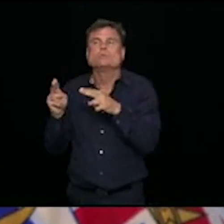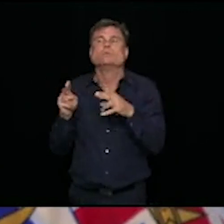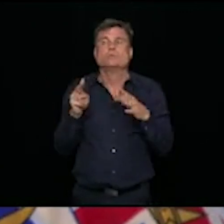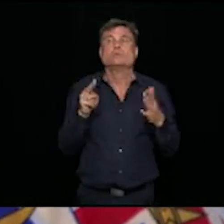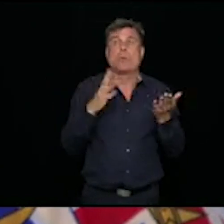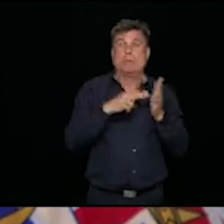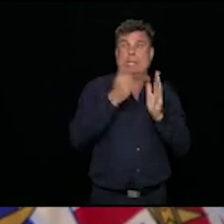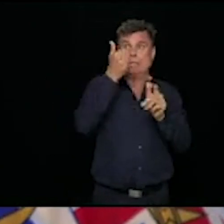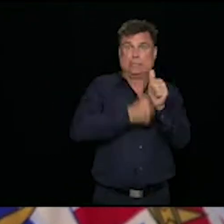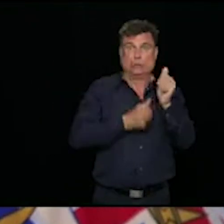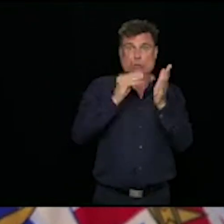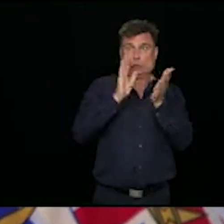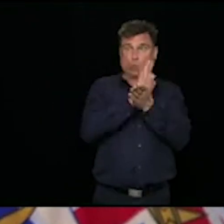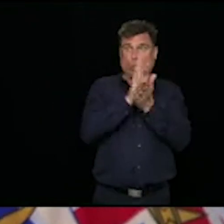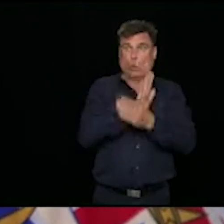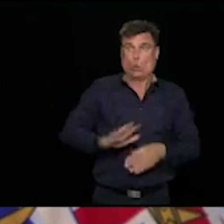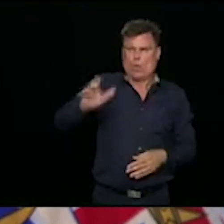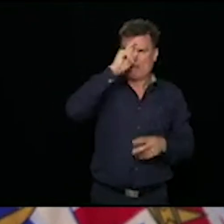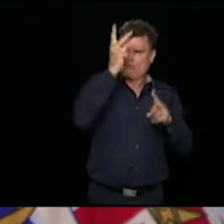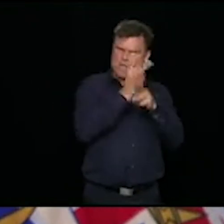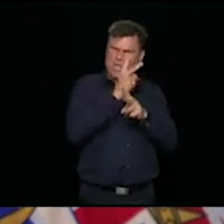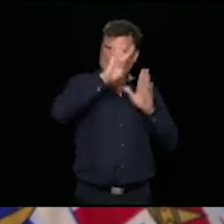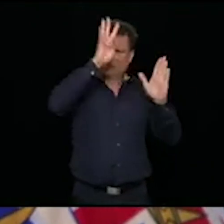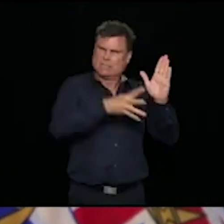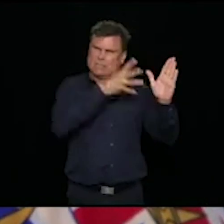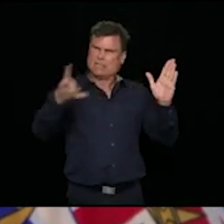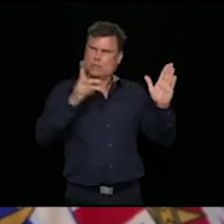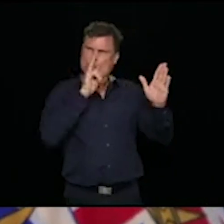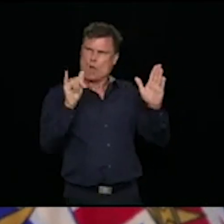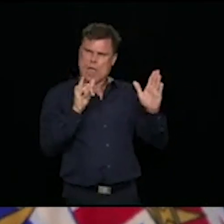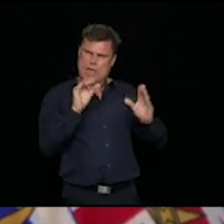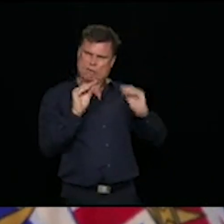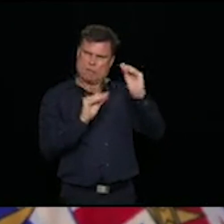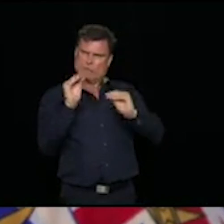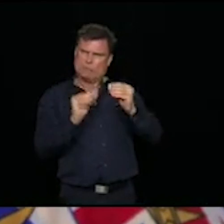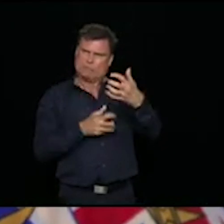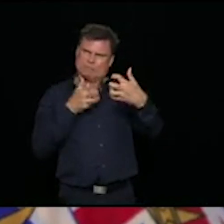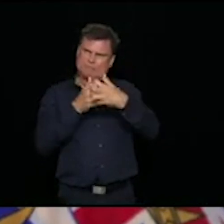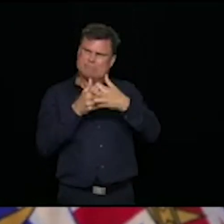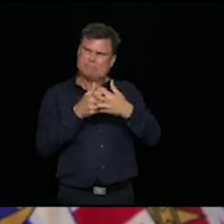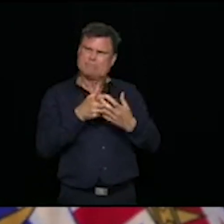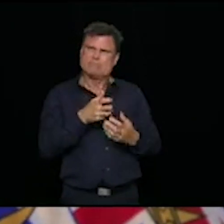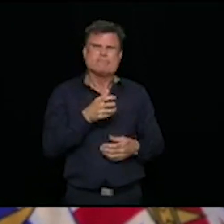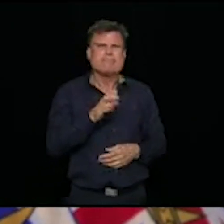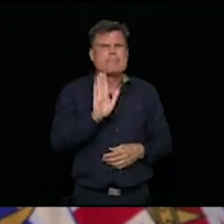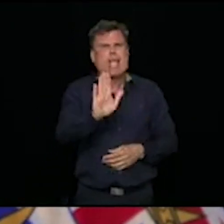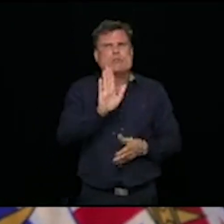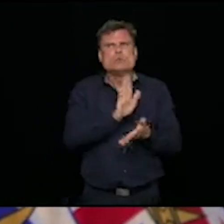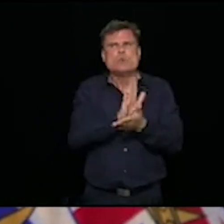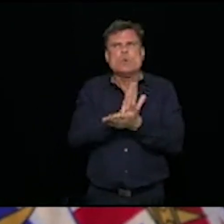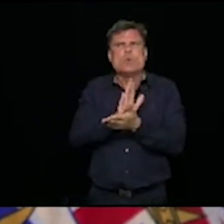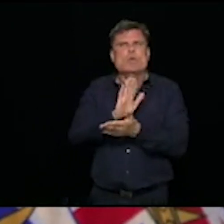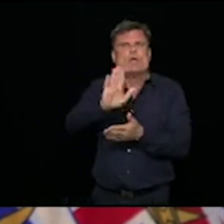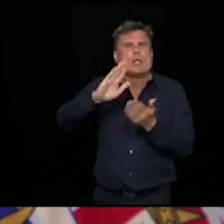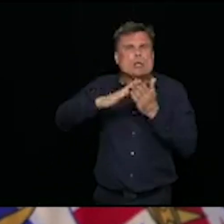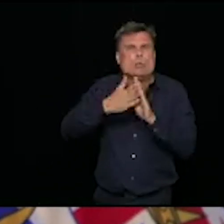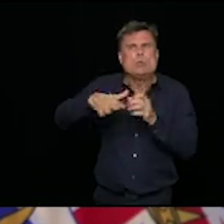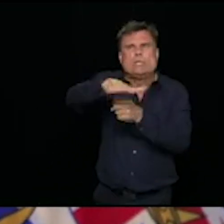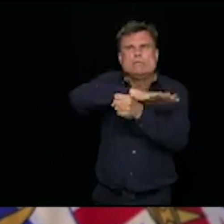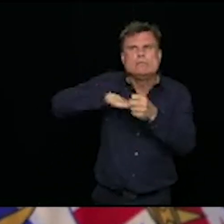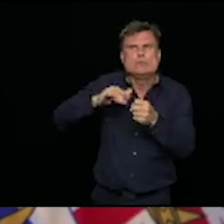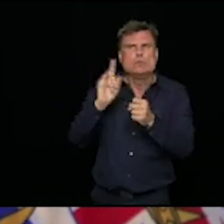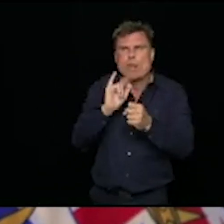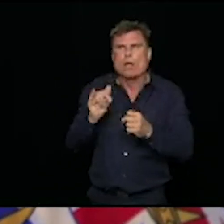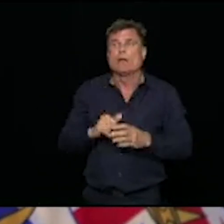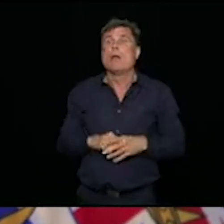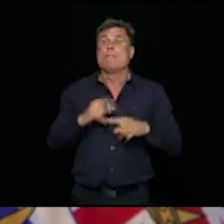little while for districts to think about the ways that they can implement this in the best way that meets the needs of their communities. But it's also going to